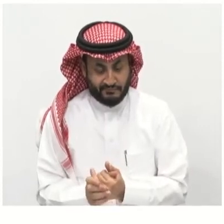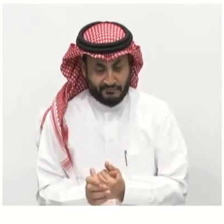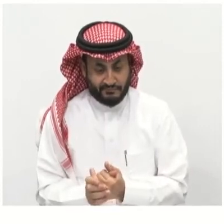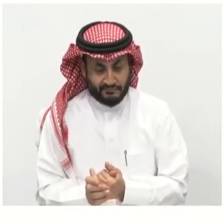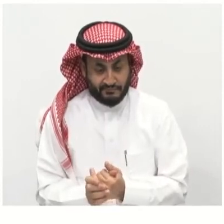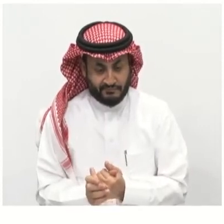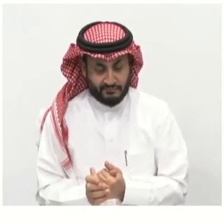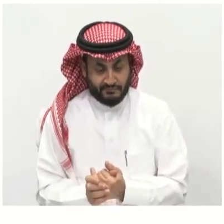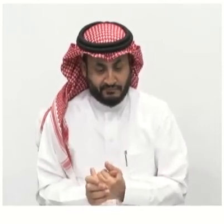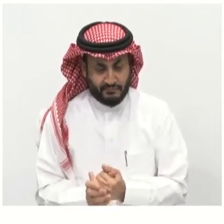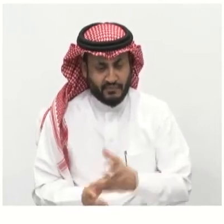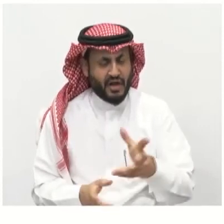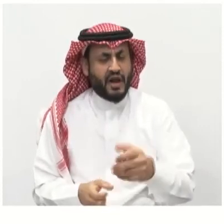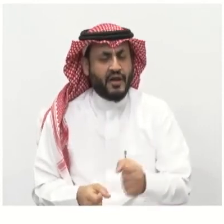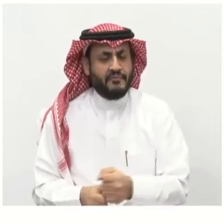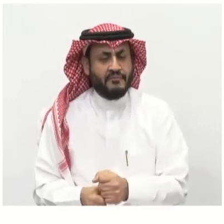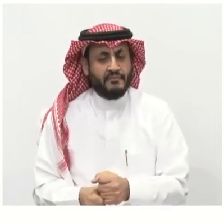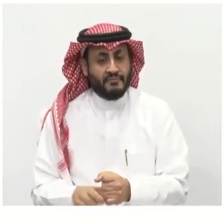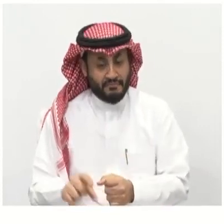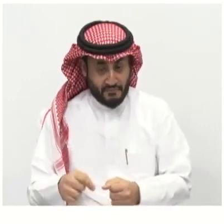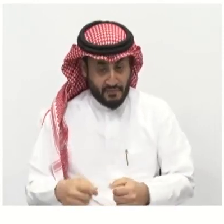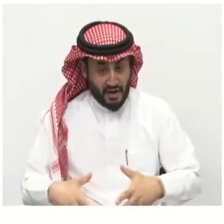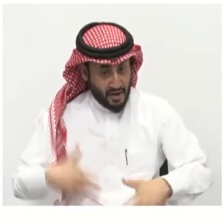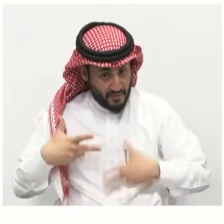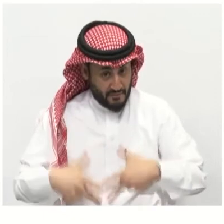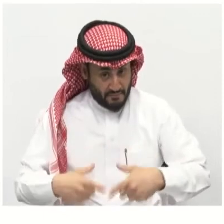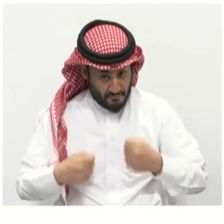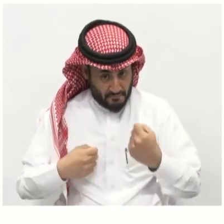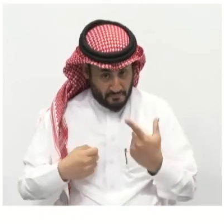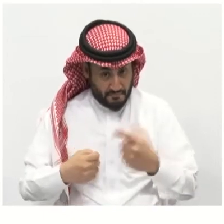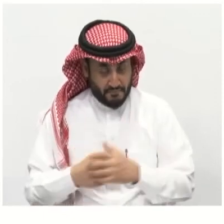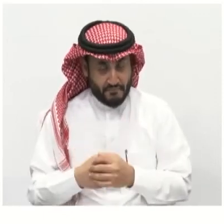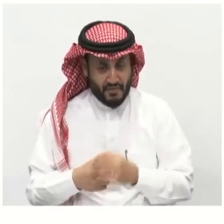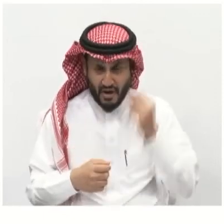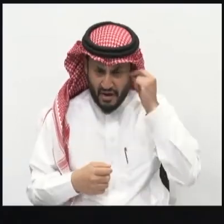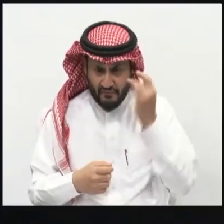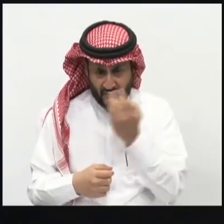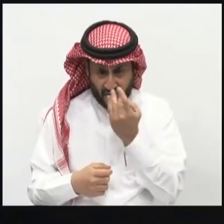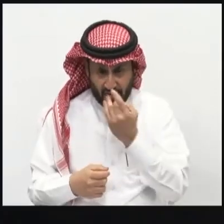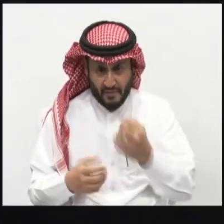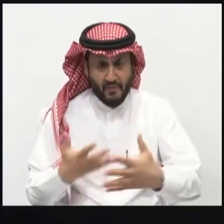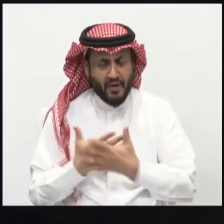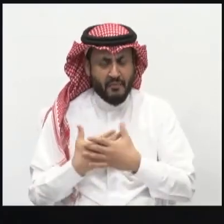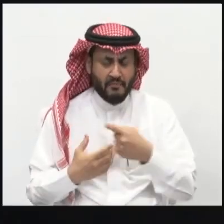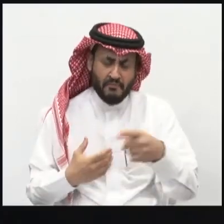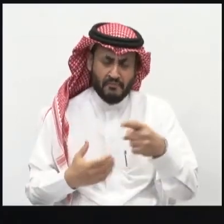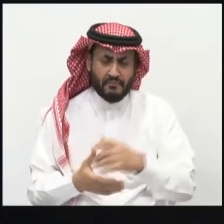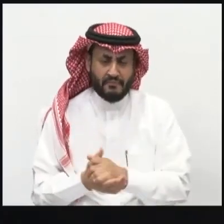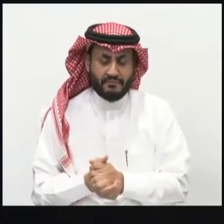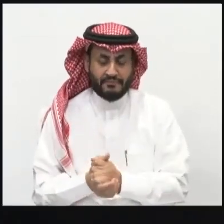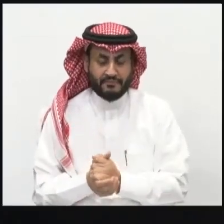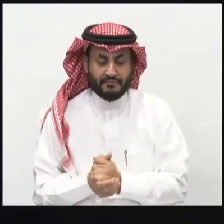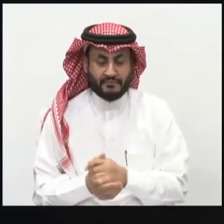Right. So how are we doing? Are you feeling confident? Are you feeling like this language is something you're already used to?